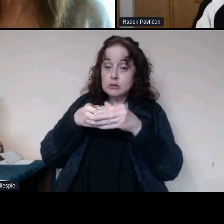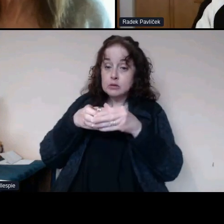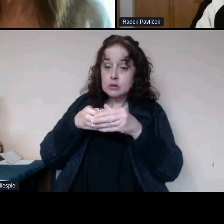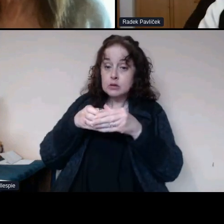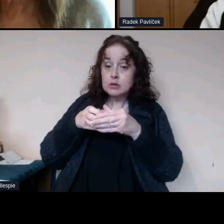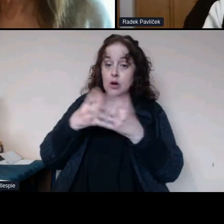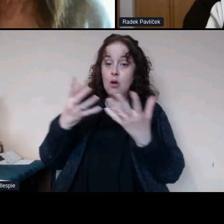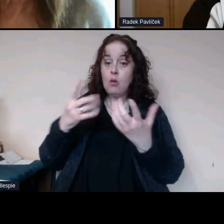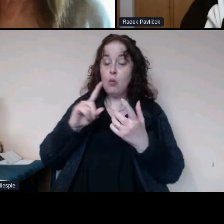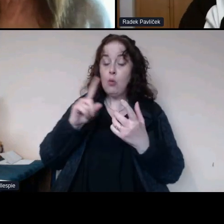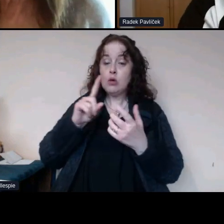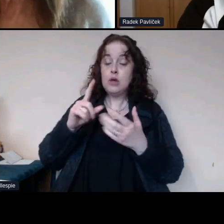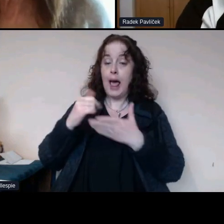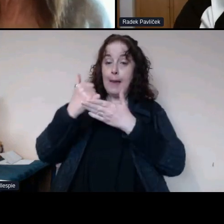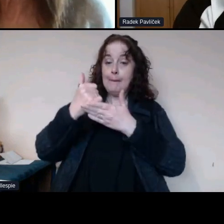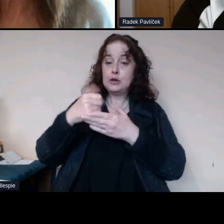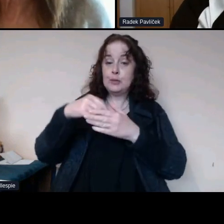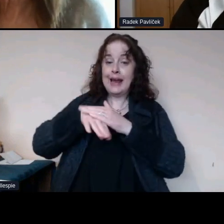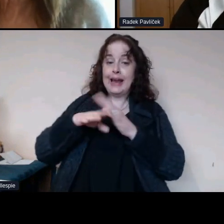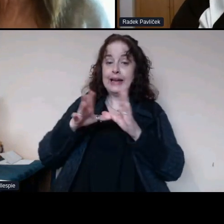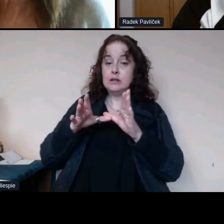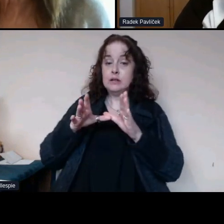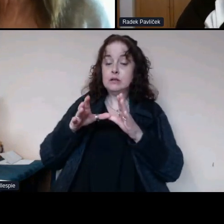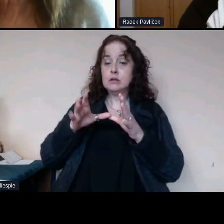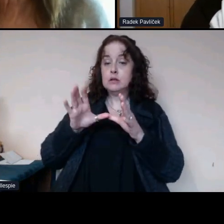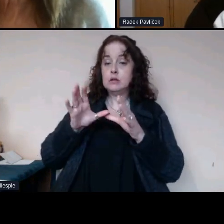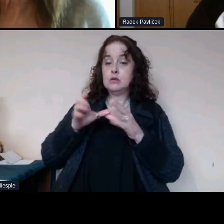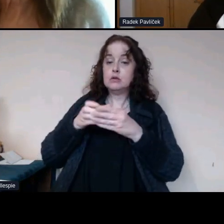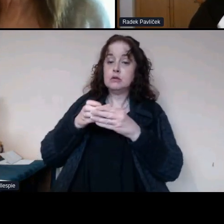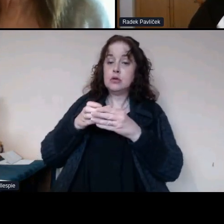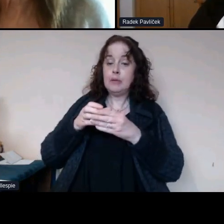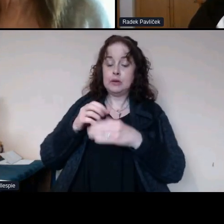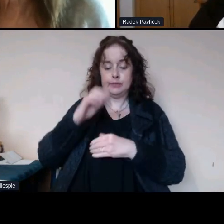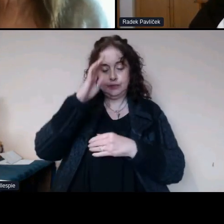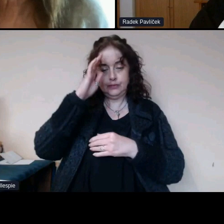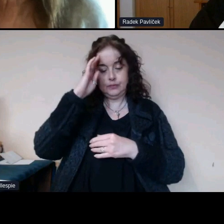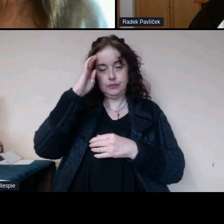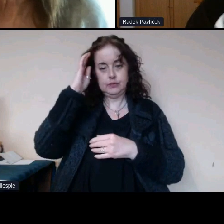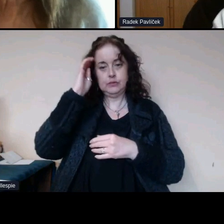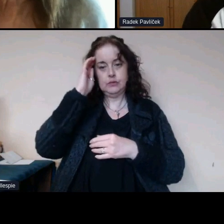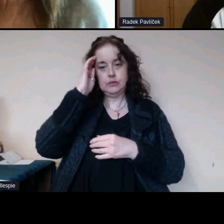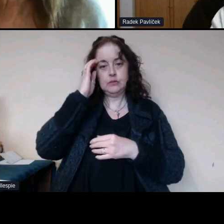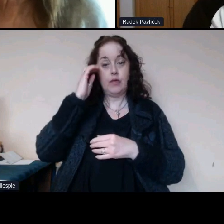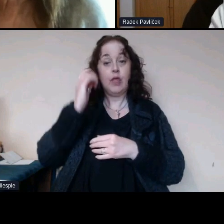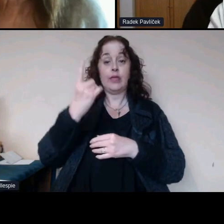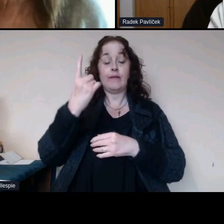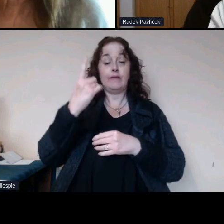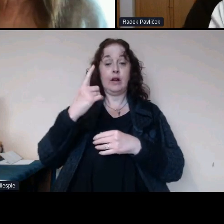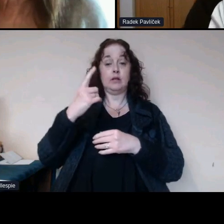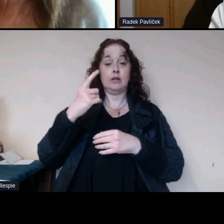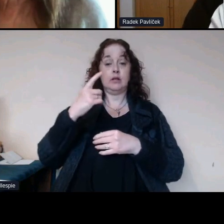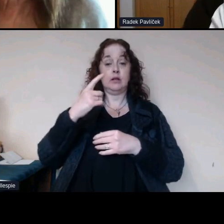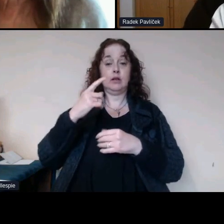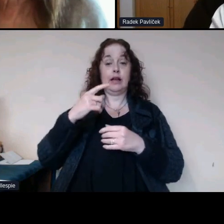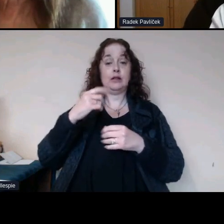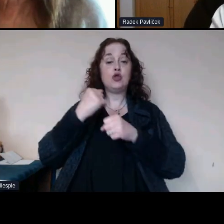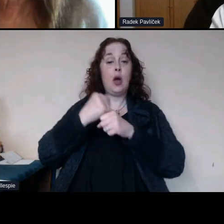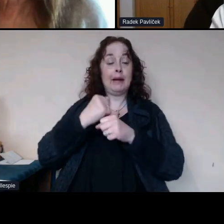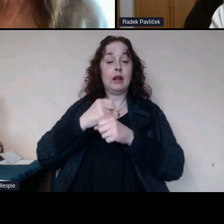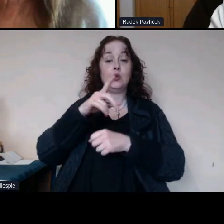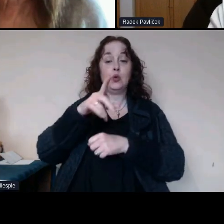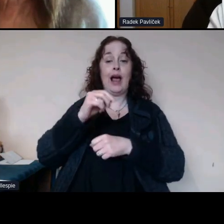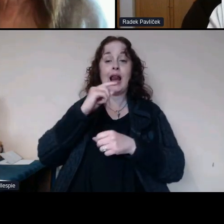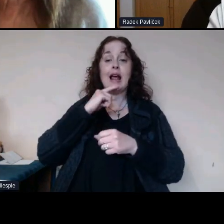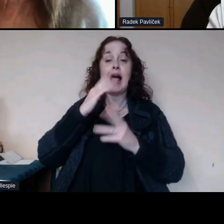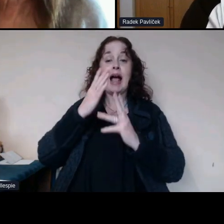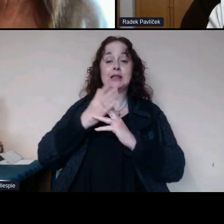chapter of IAAP? So the first benefit we have of being in the DACH chapter is that you get access to do the